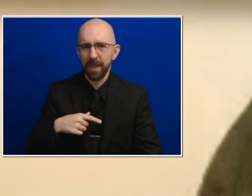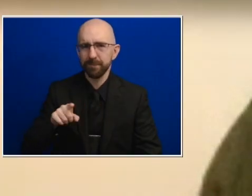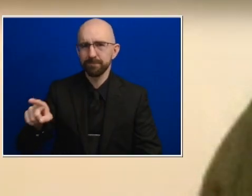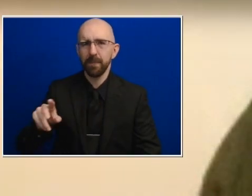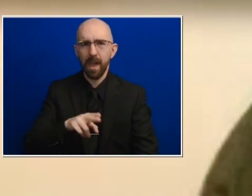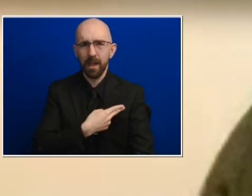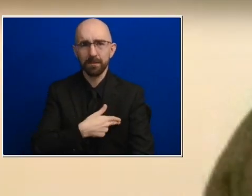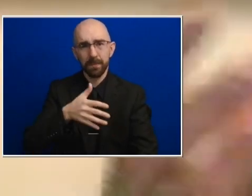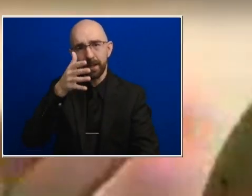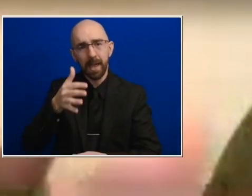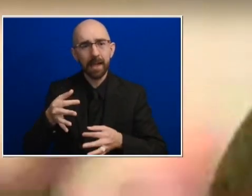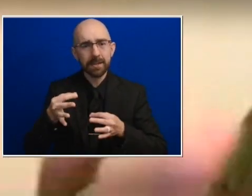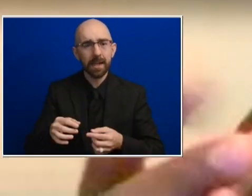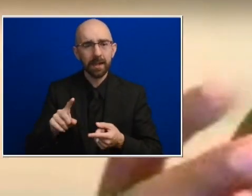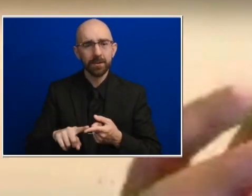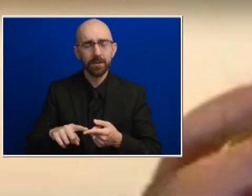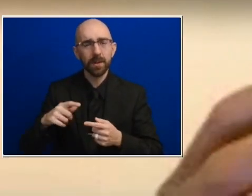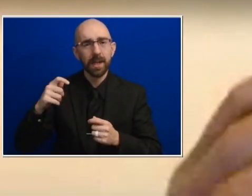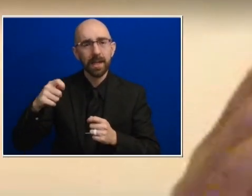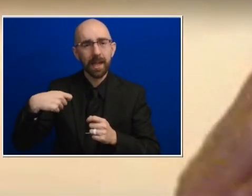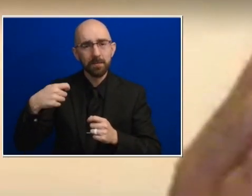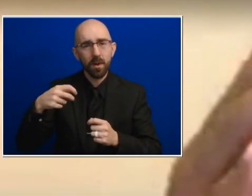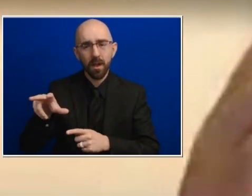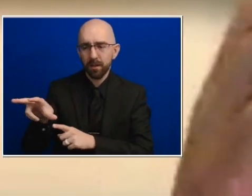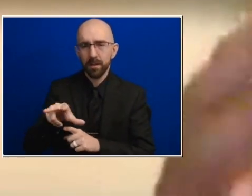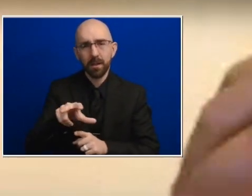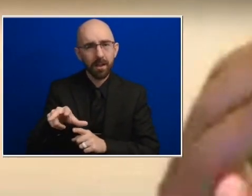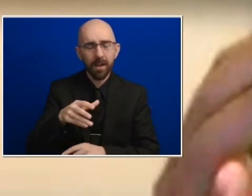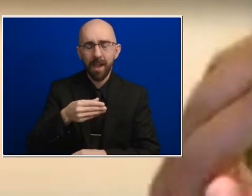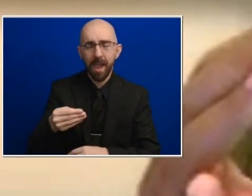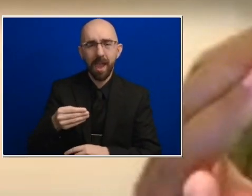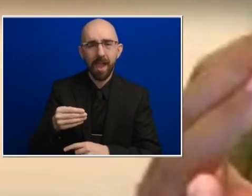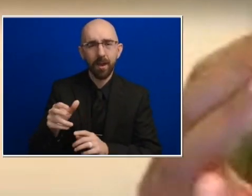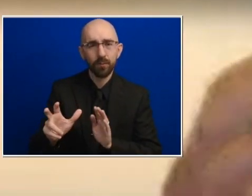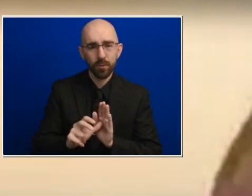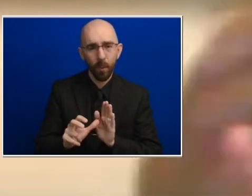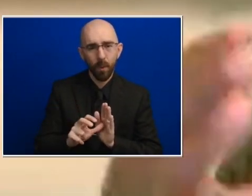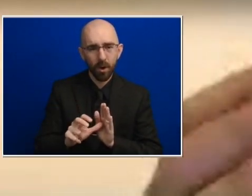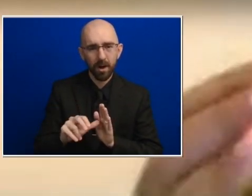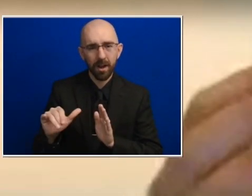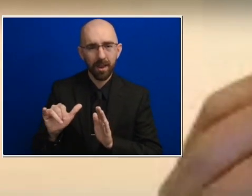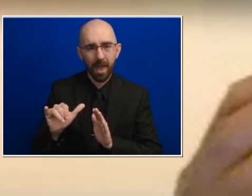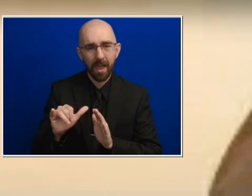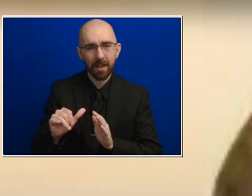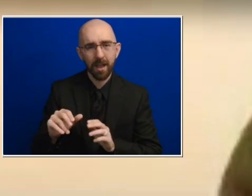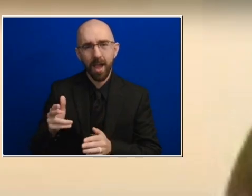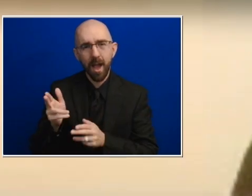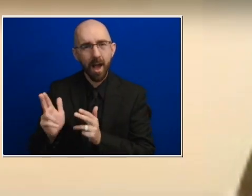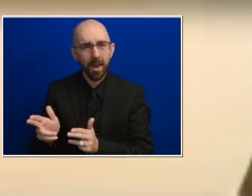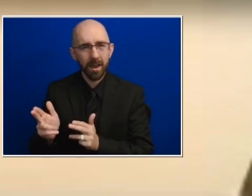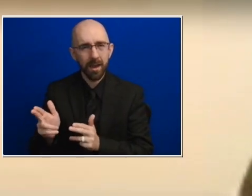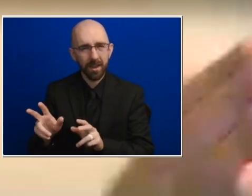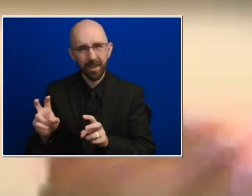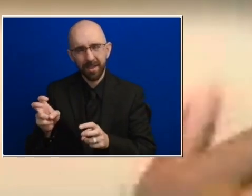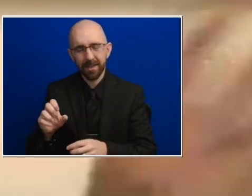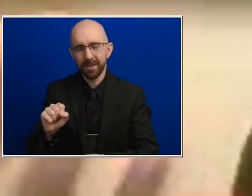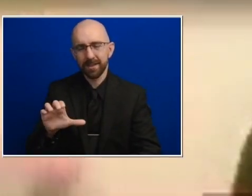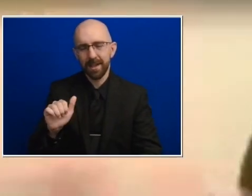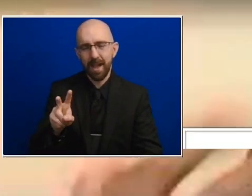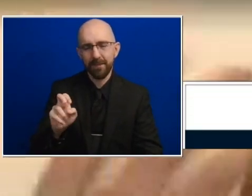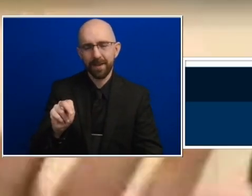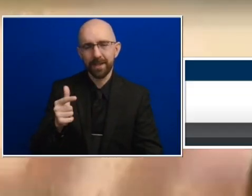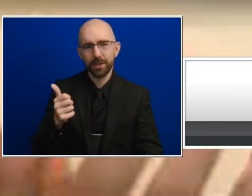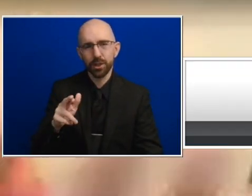dad decided to get a camera recorder and record kind of like a scavenger hunt that